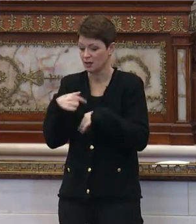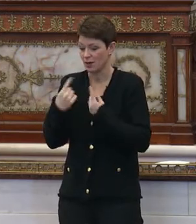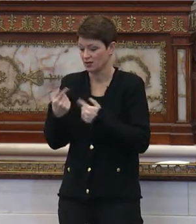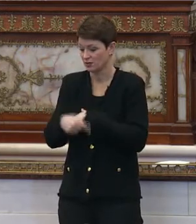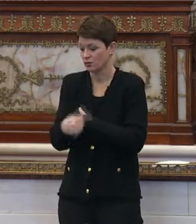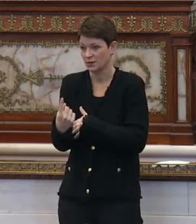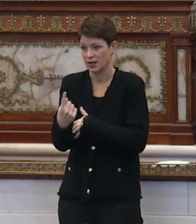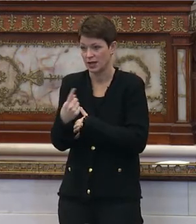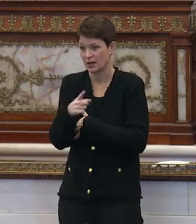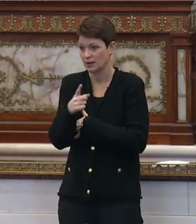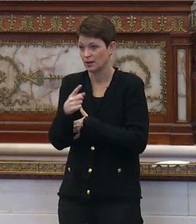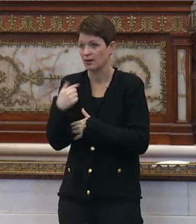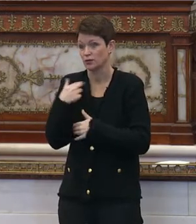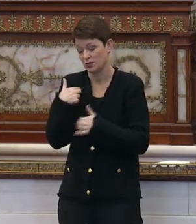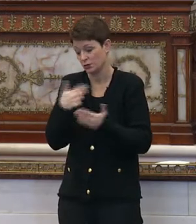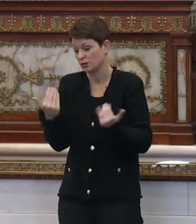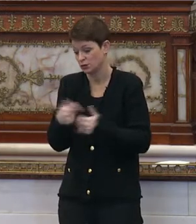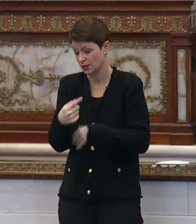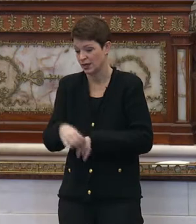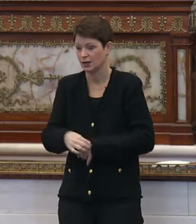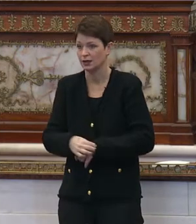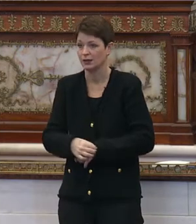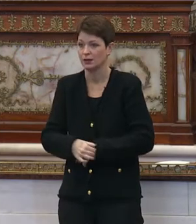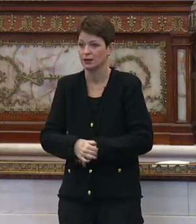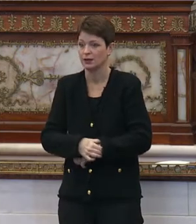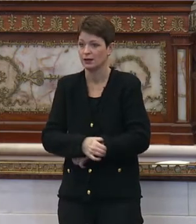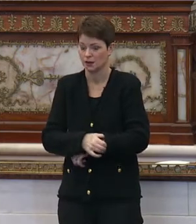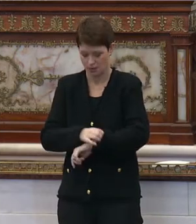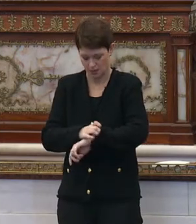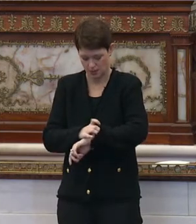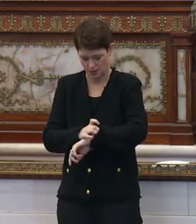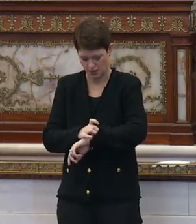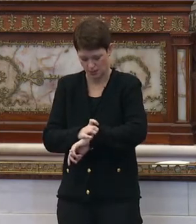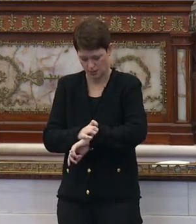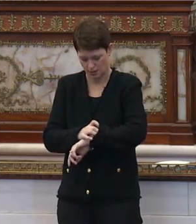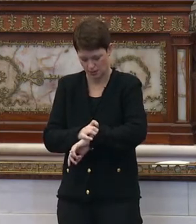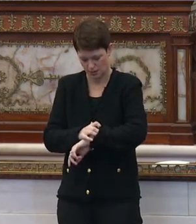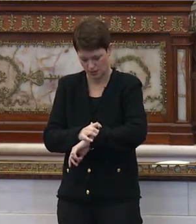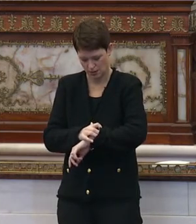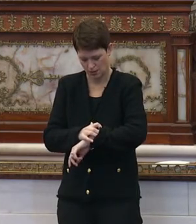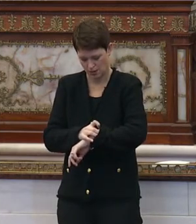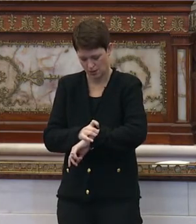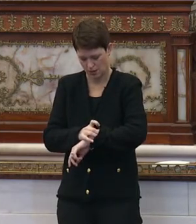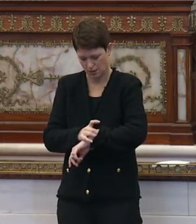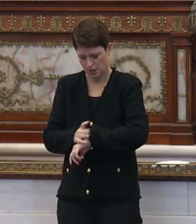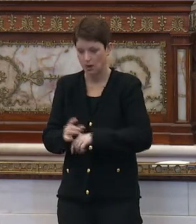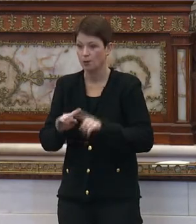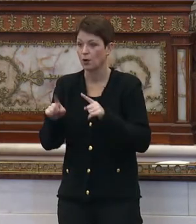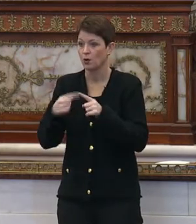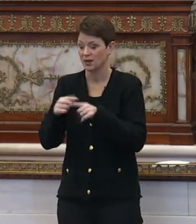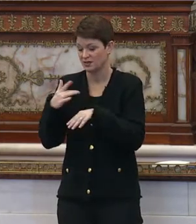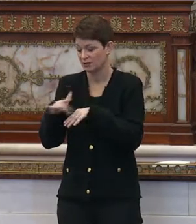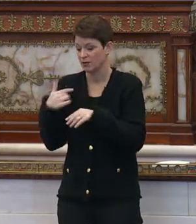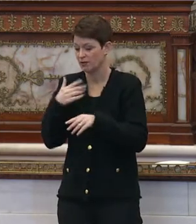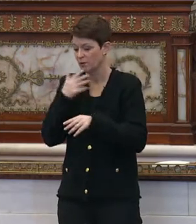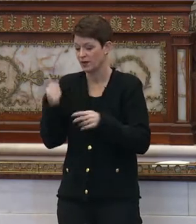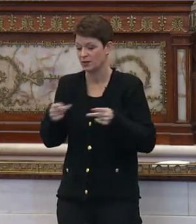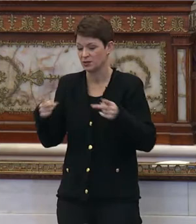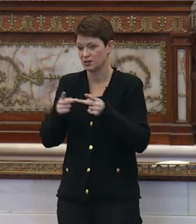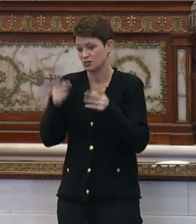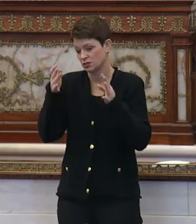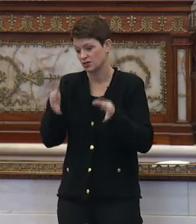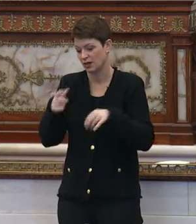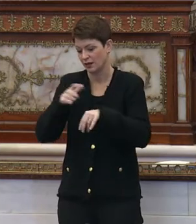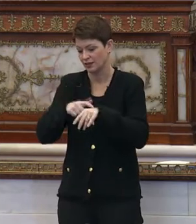because that's why we're here today, right? But once it's available, we'll be in a better position to kind of decide on the timeline